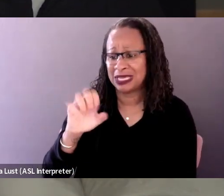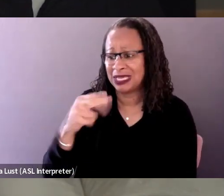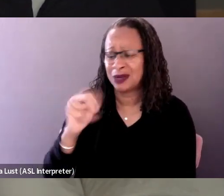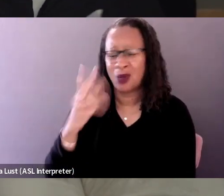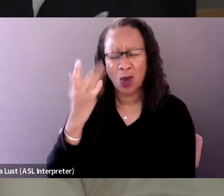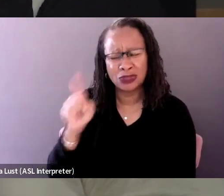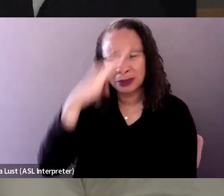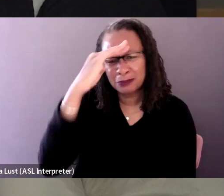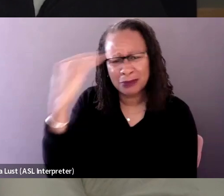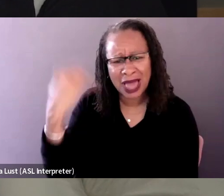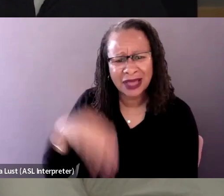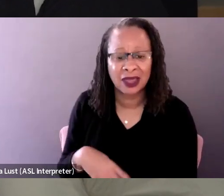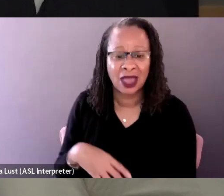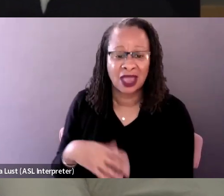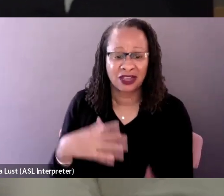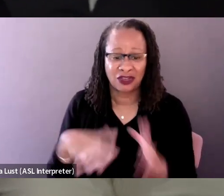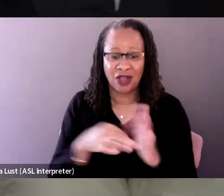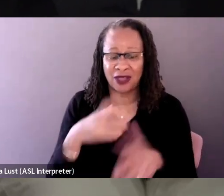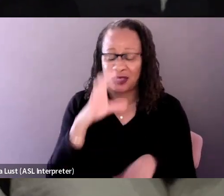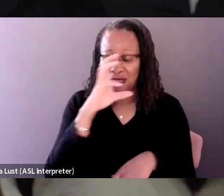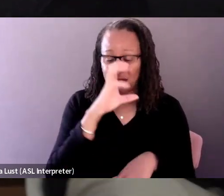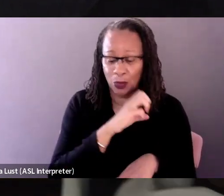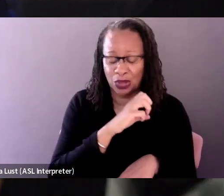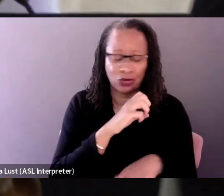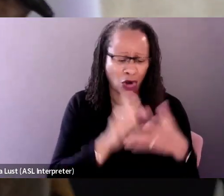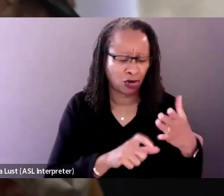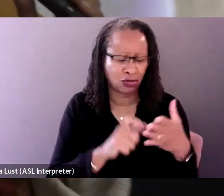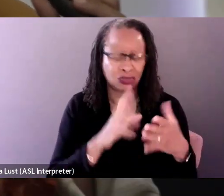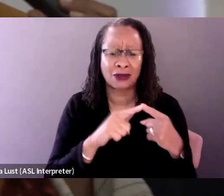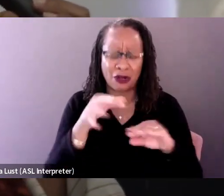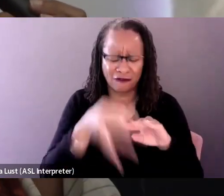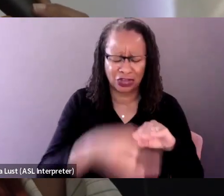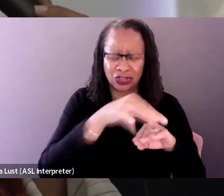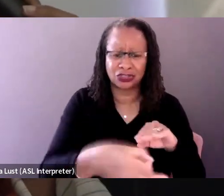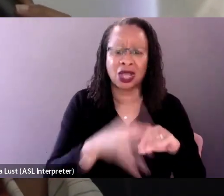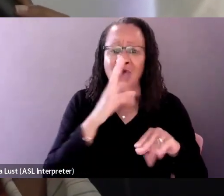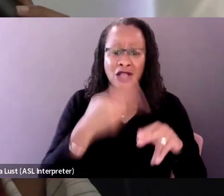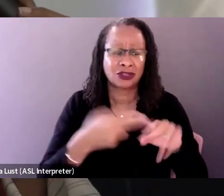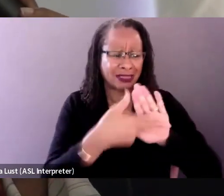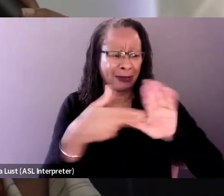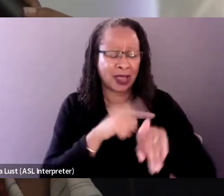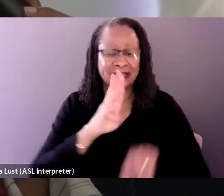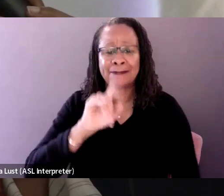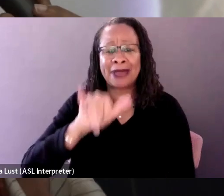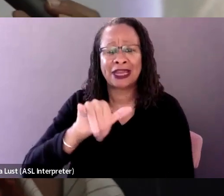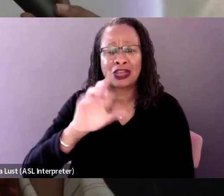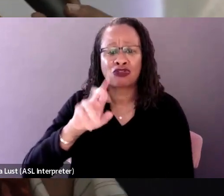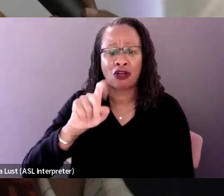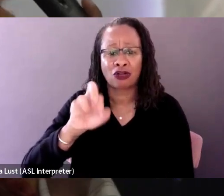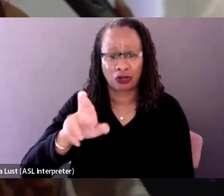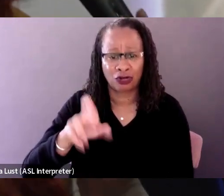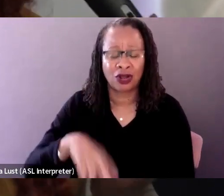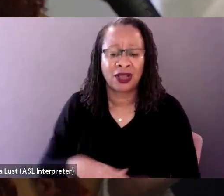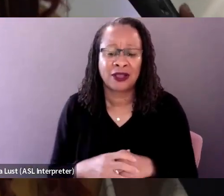length of her fingernails, calling her our Betty Crocker. And initially, like the it's like, oh, this is so, like, this reminds me of the